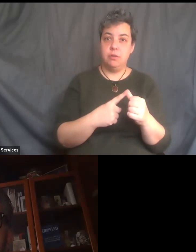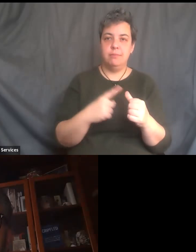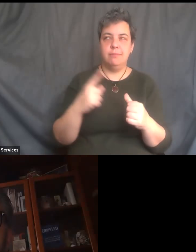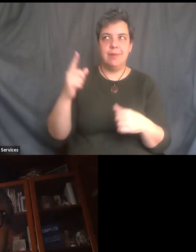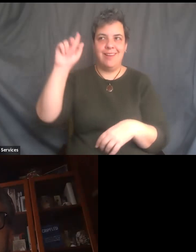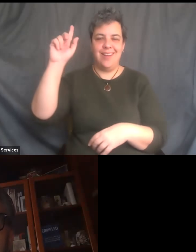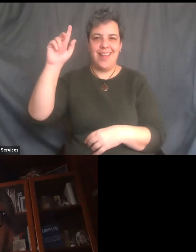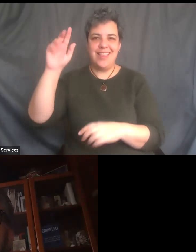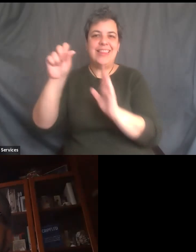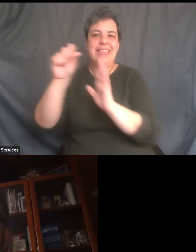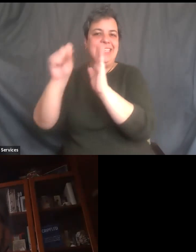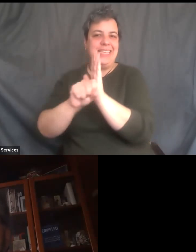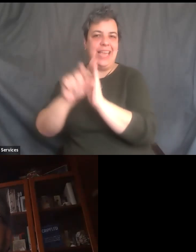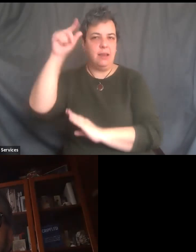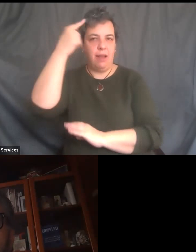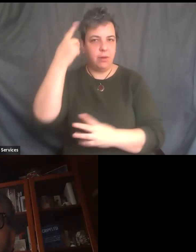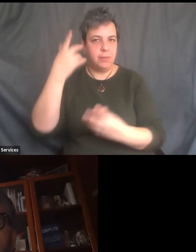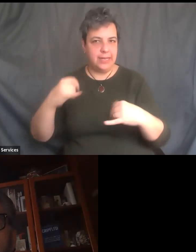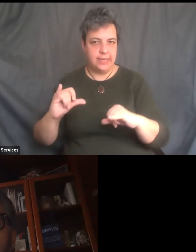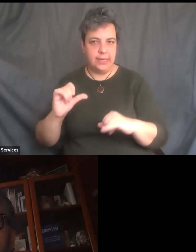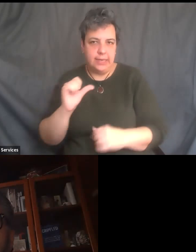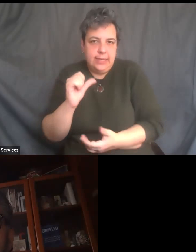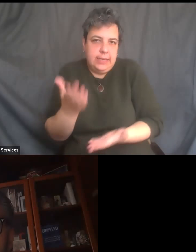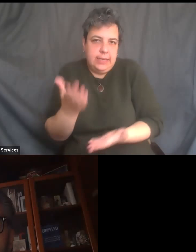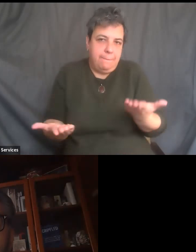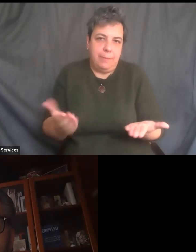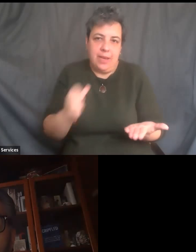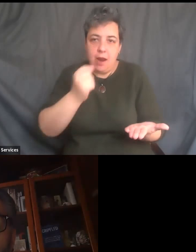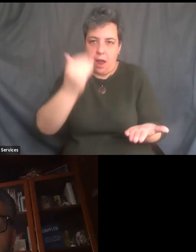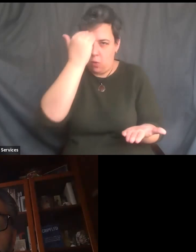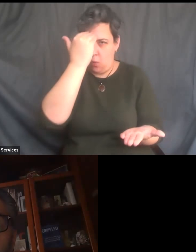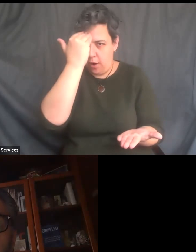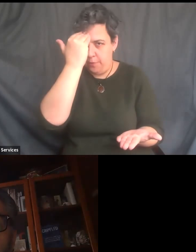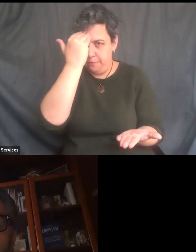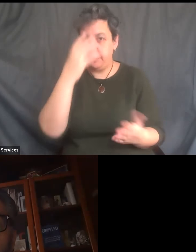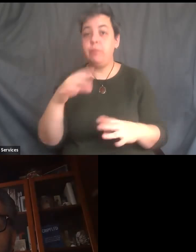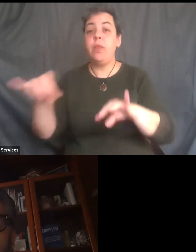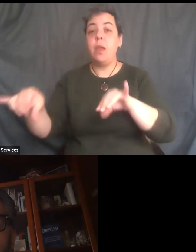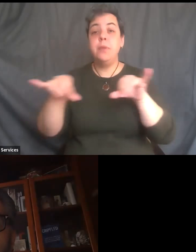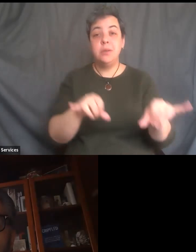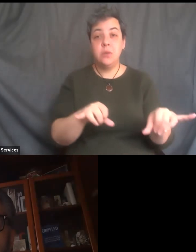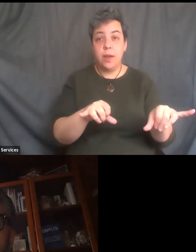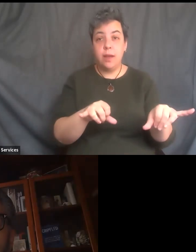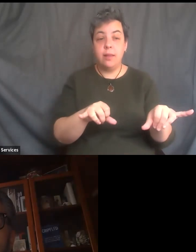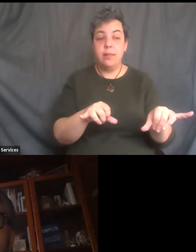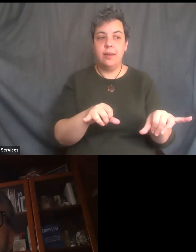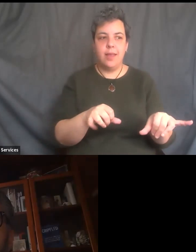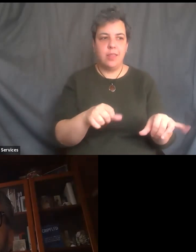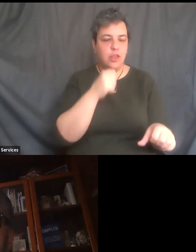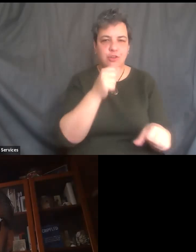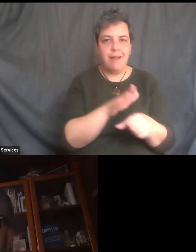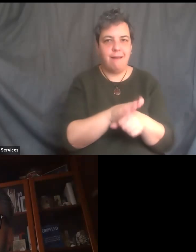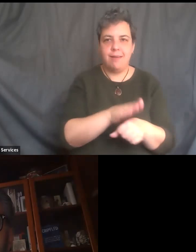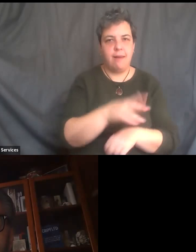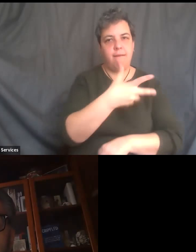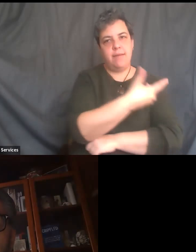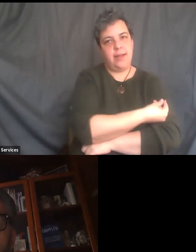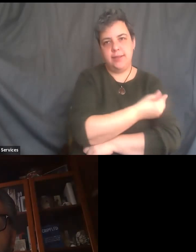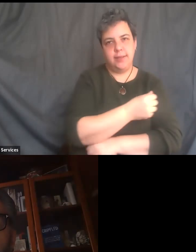federal government hasn't delivered them because of shortages around the country. I would